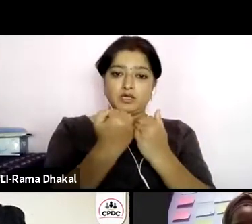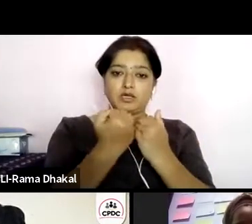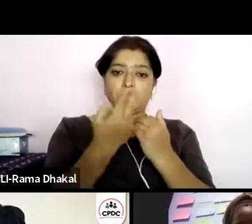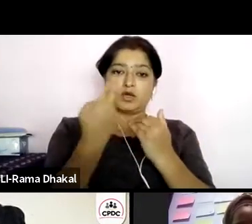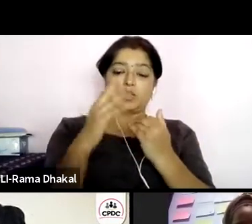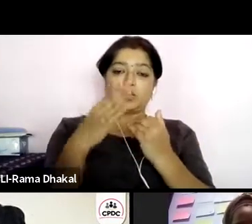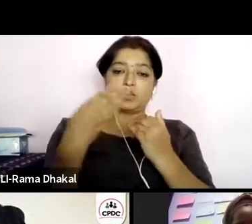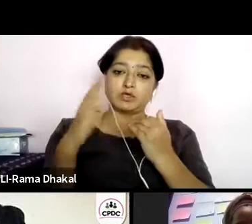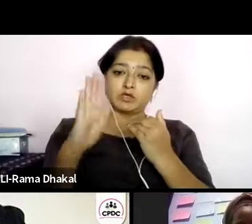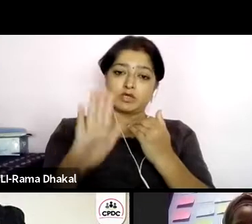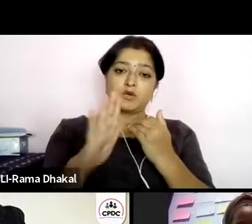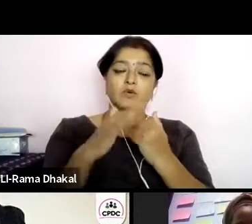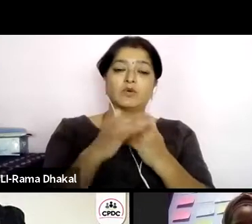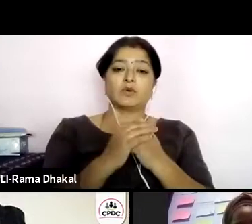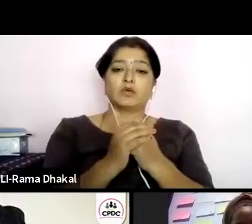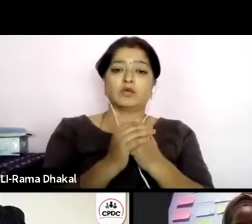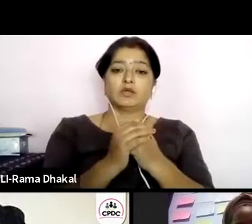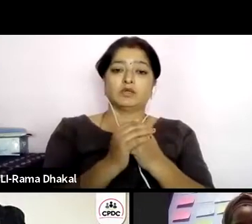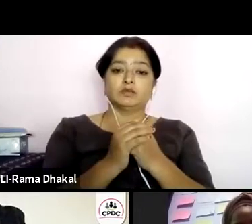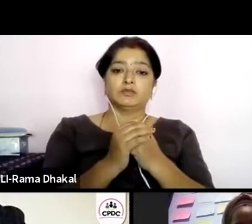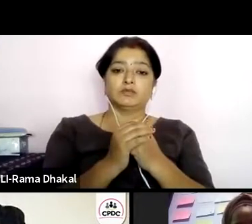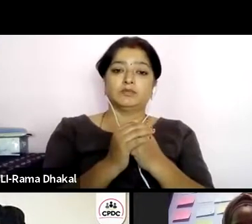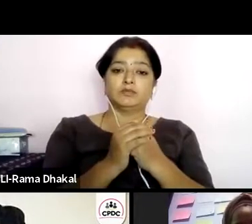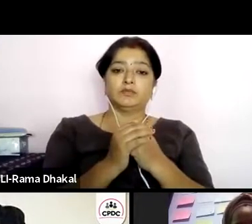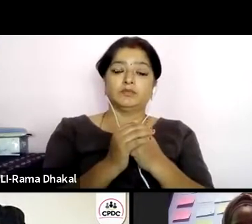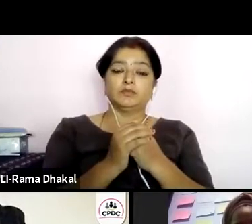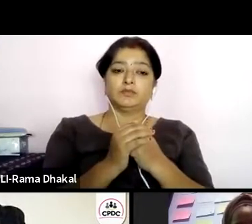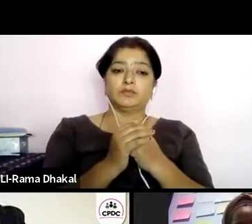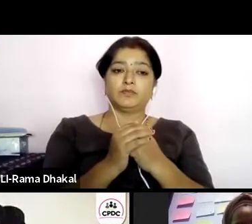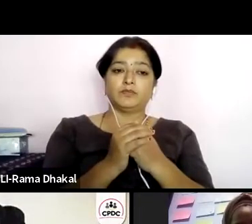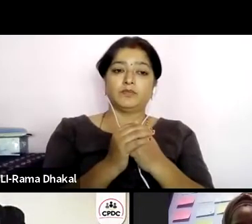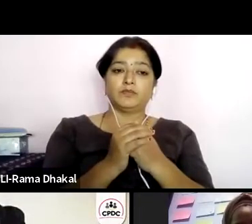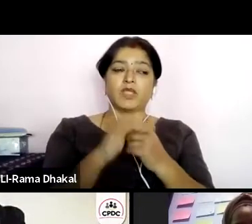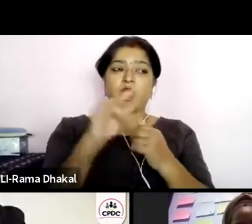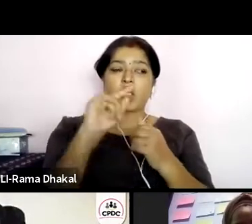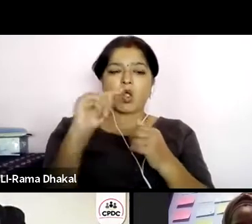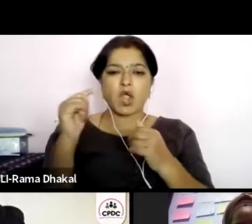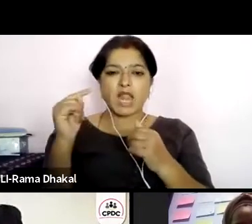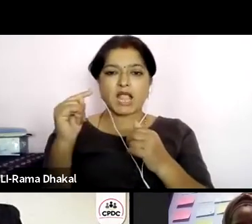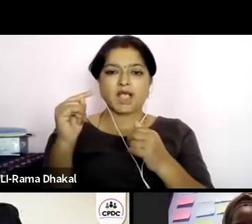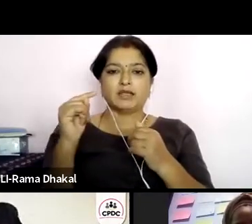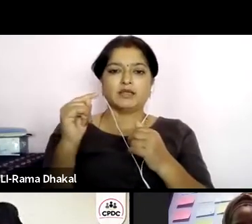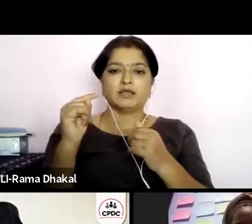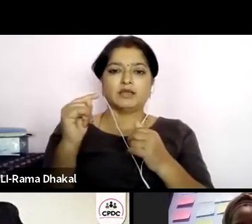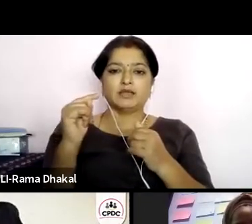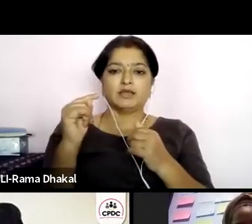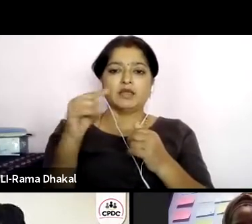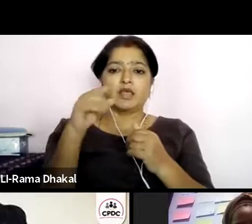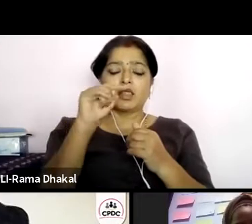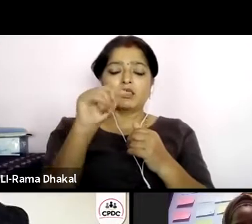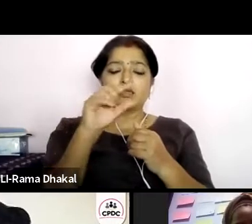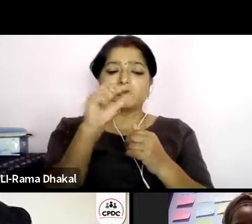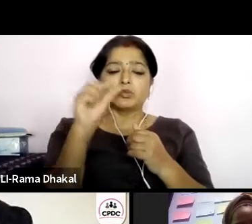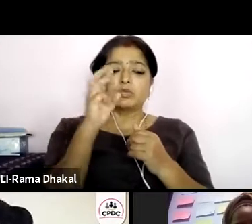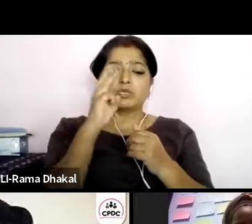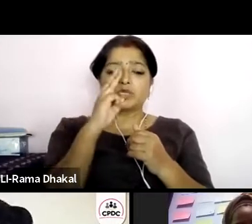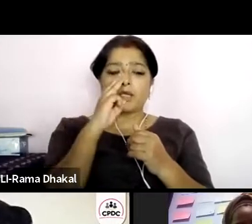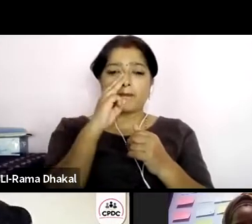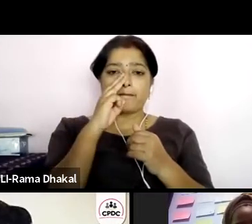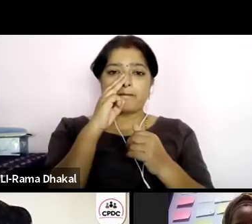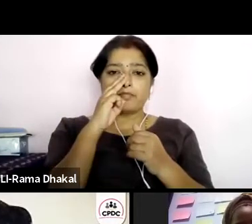understand. Persons don't really understand what is happening, what is really going on,